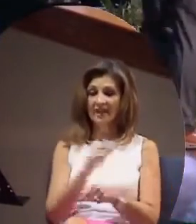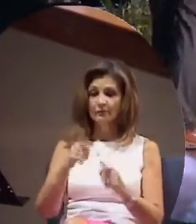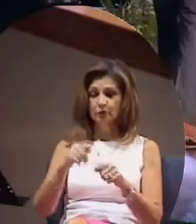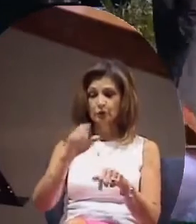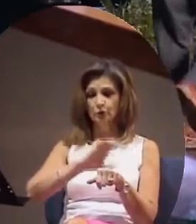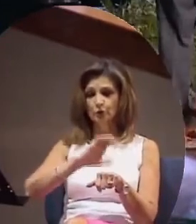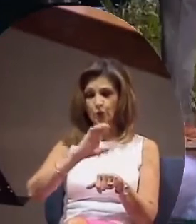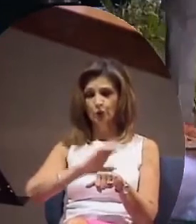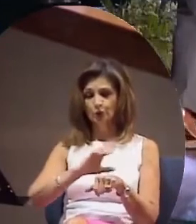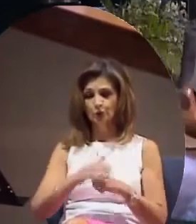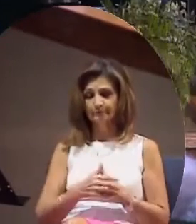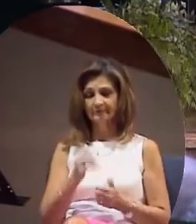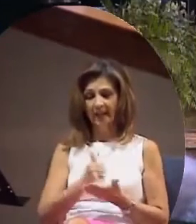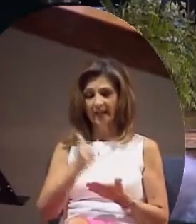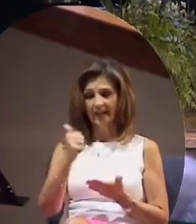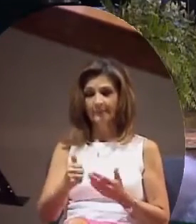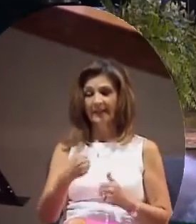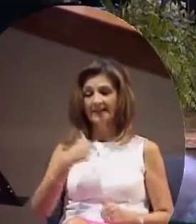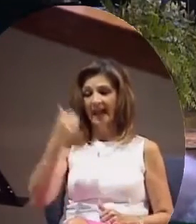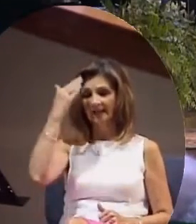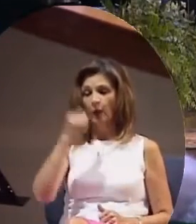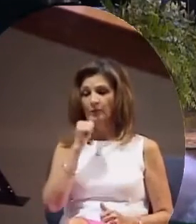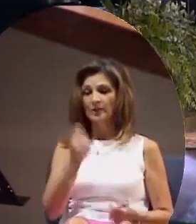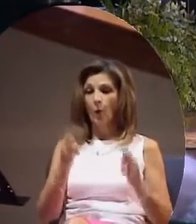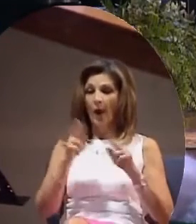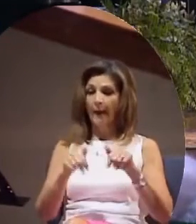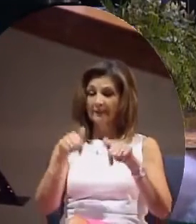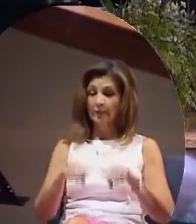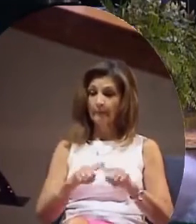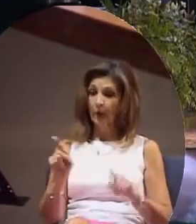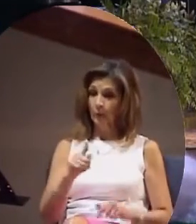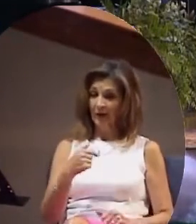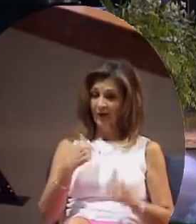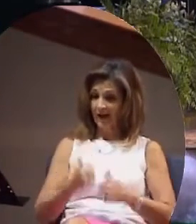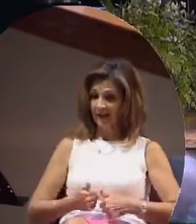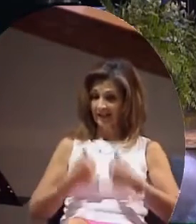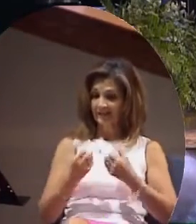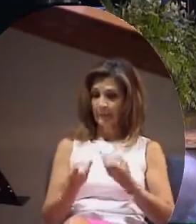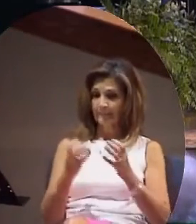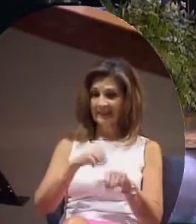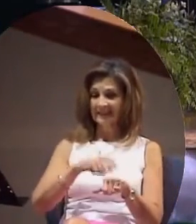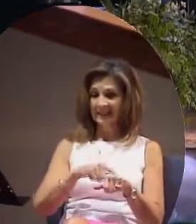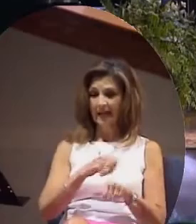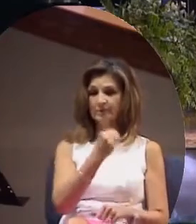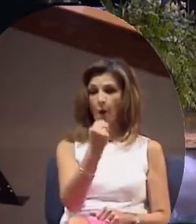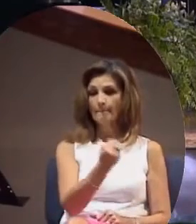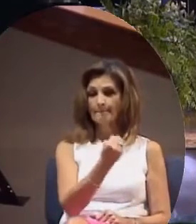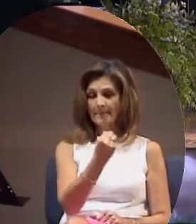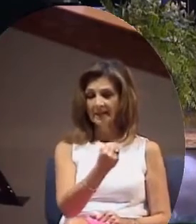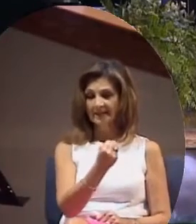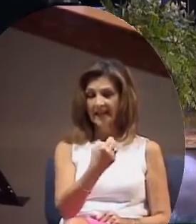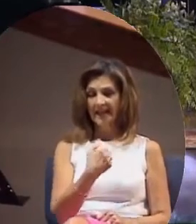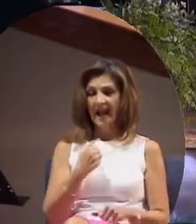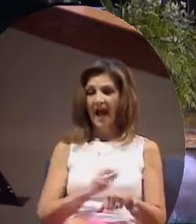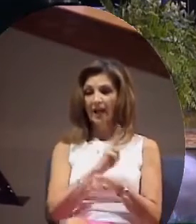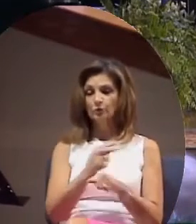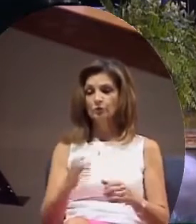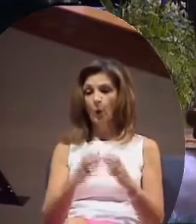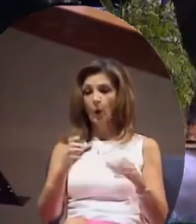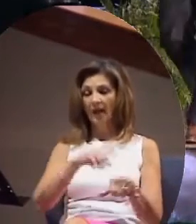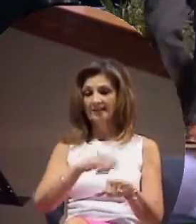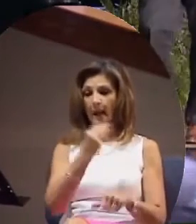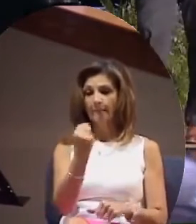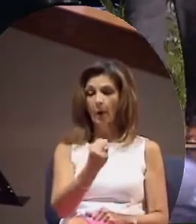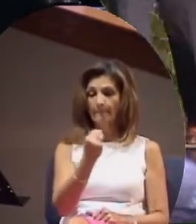of times. Amen. I know it don't happen up here, but where I'm at, a lot of times on Monday, I spend a lot of the time